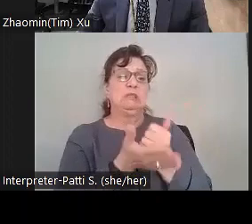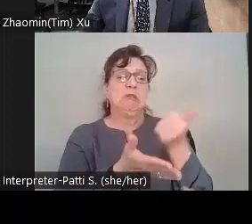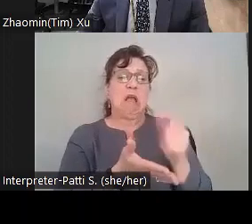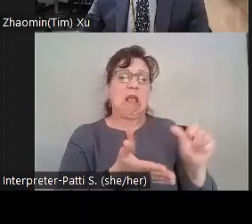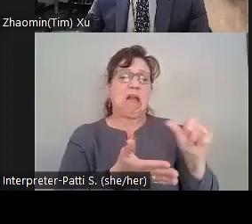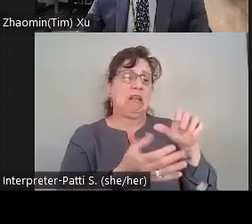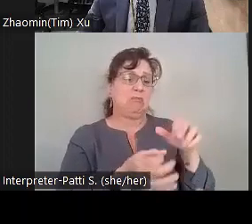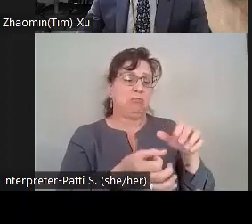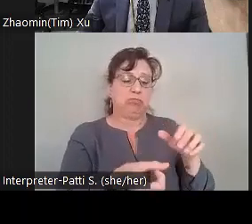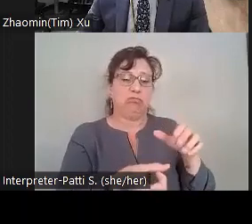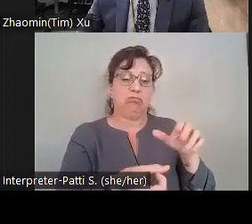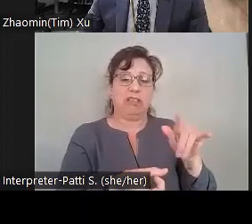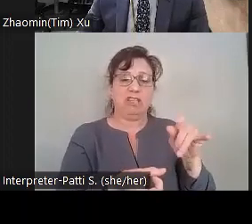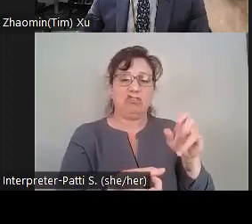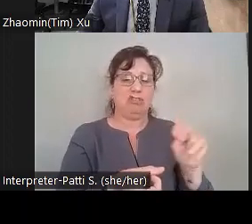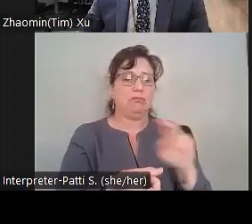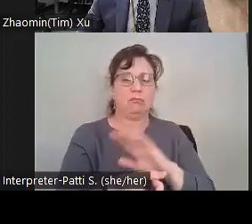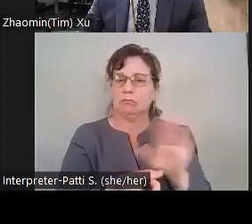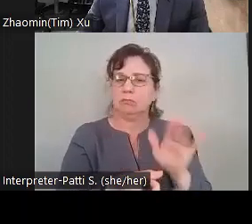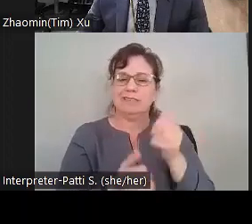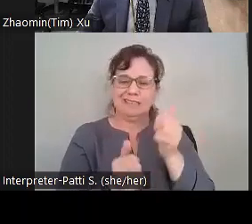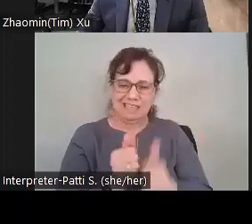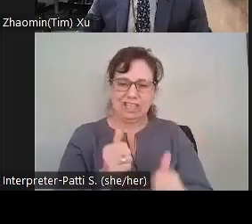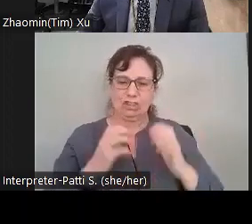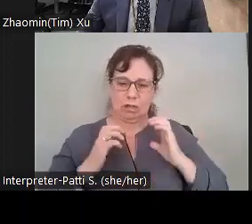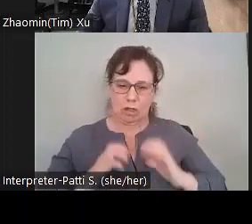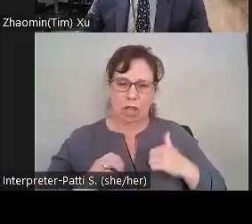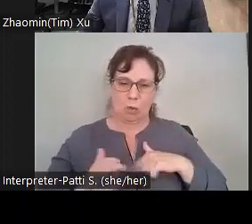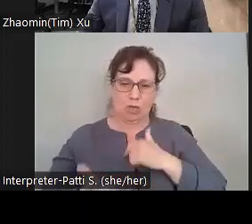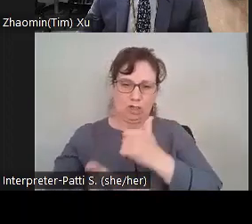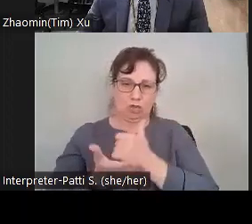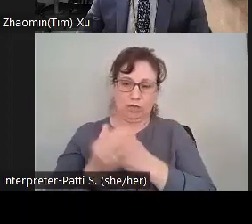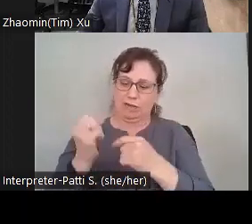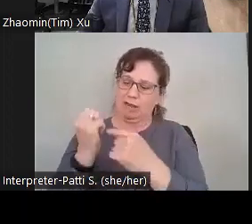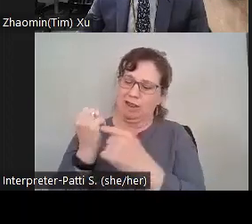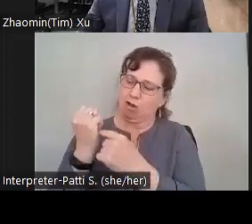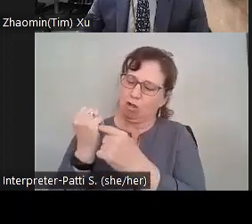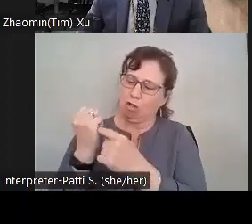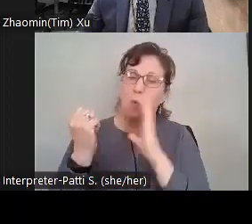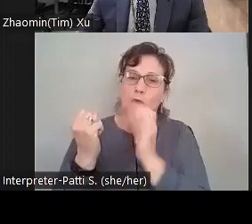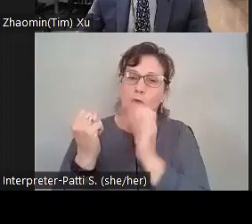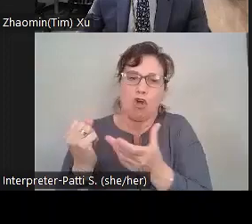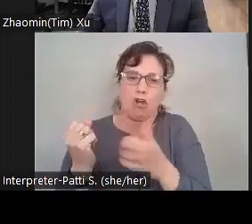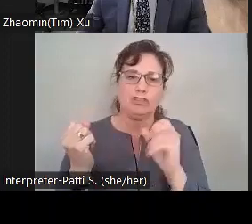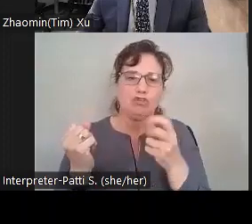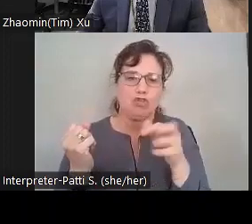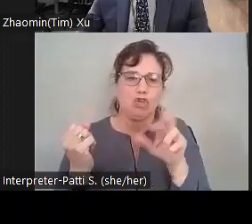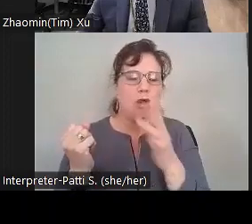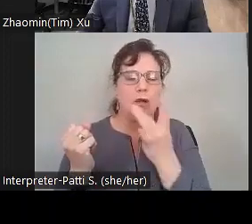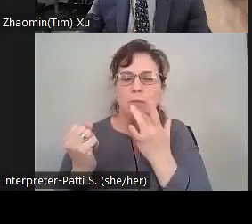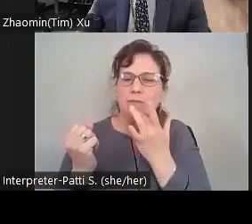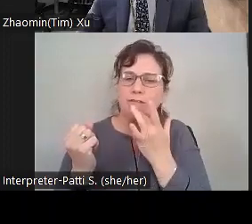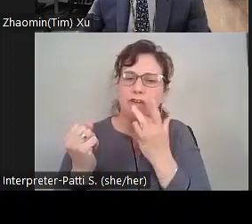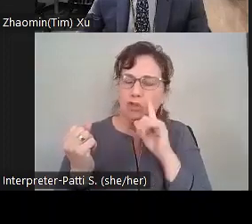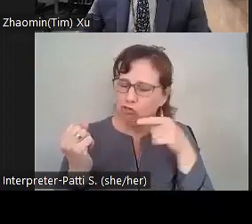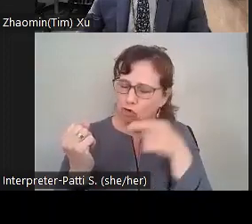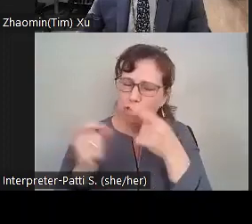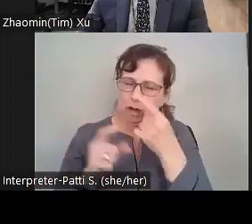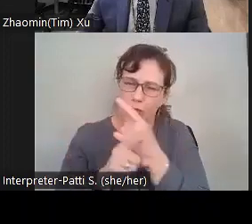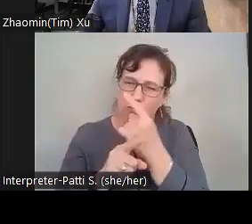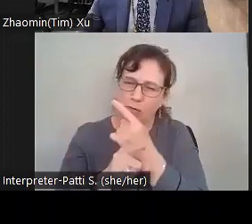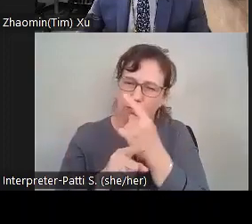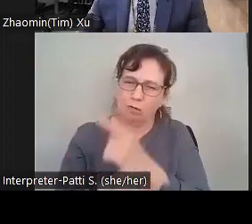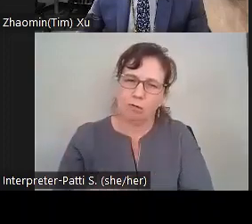because every time we treat the anal canal, there's a potential of causing some scarring. So we really want to make sure that we target our treatments.